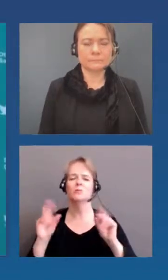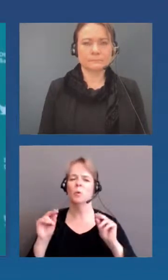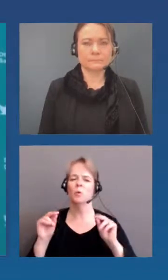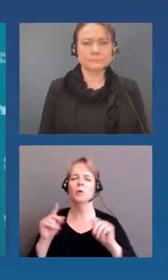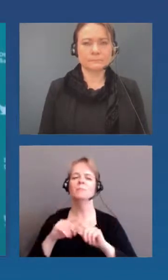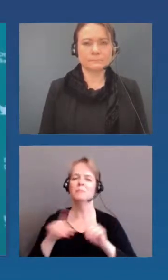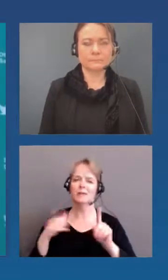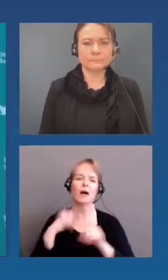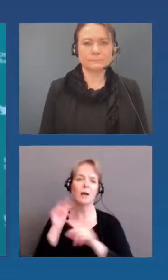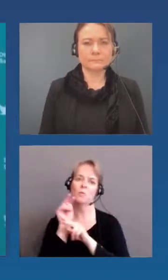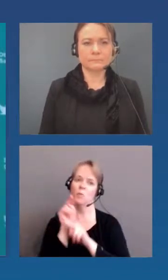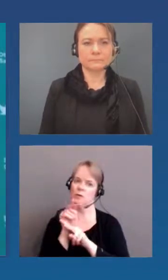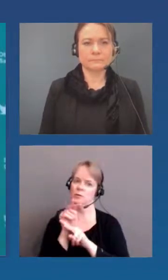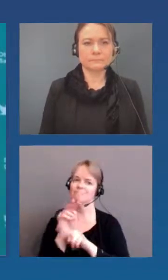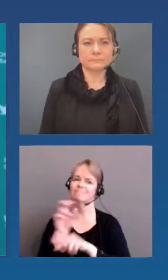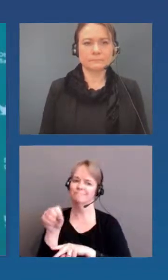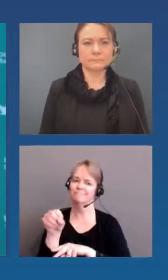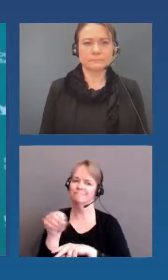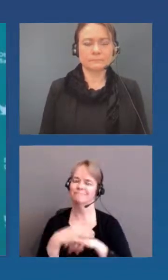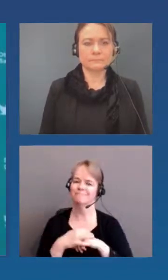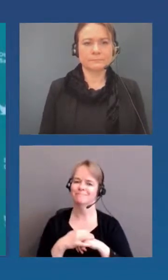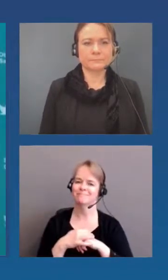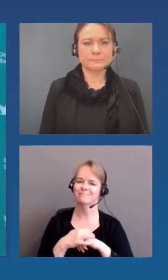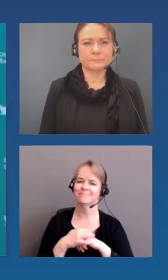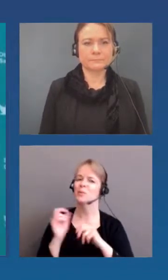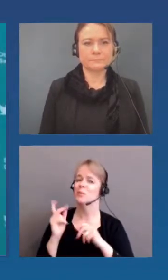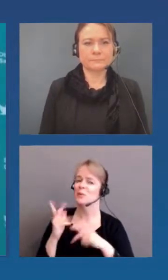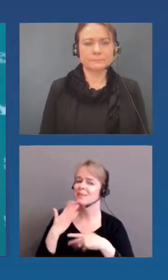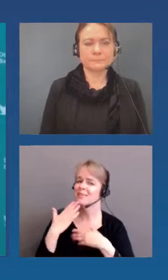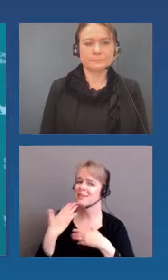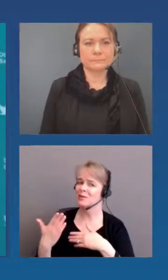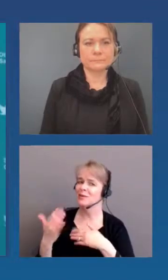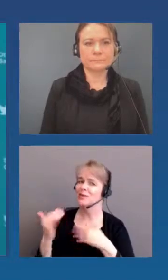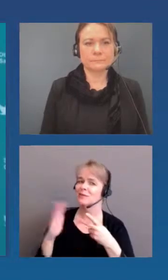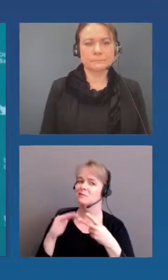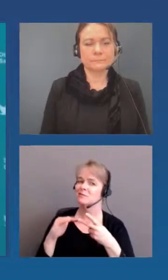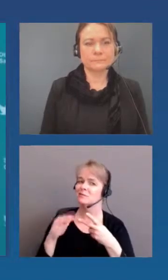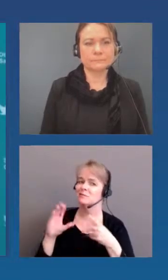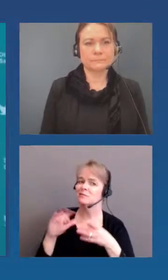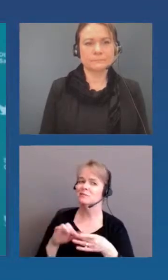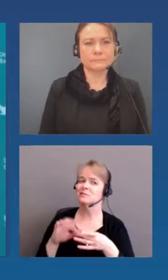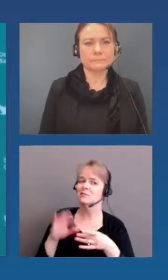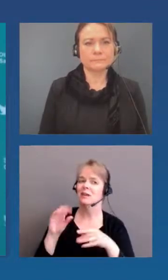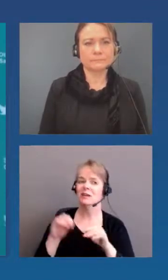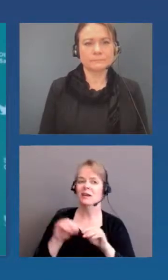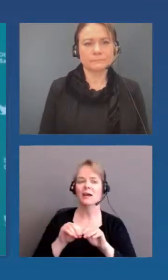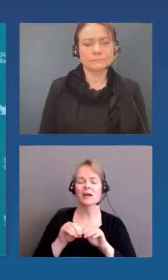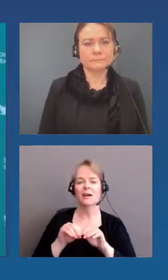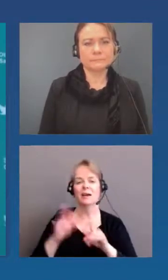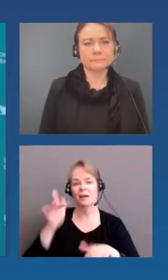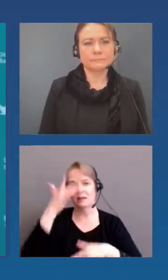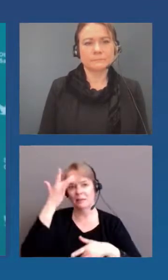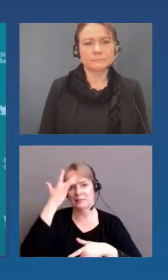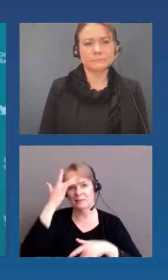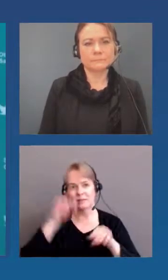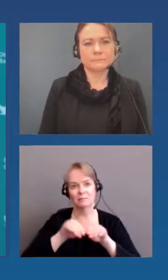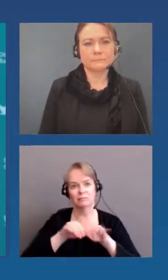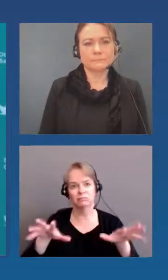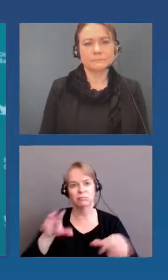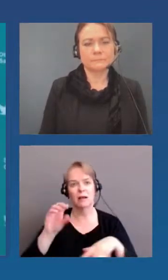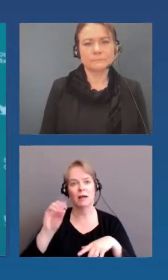Thank you. And a question on what we're seeing in terms of outbreaks. There seem to be a number of cases